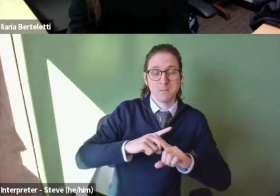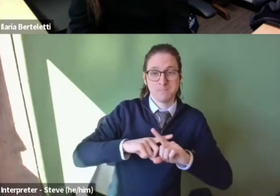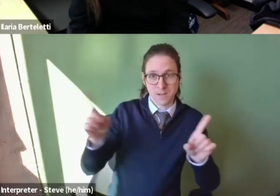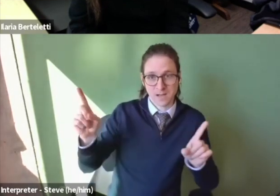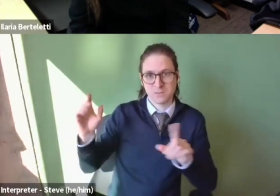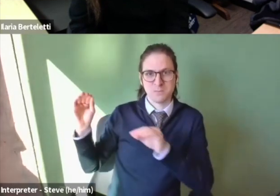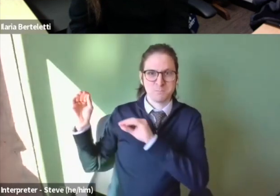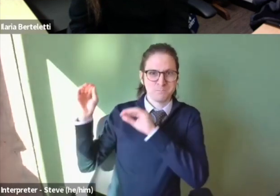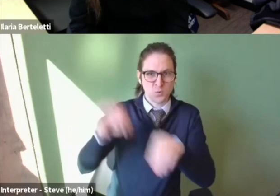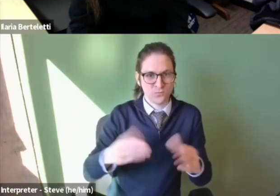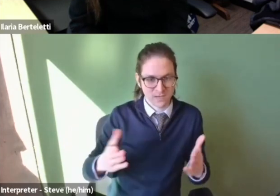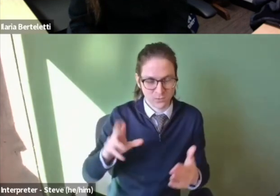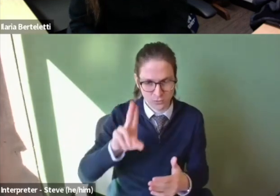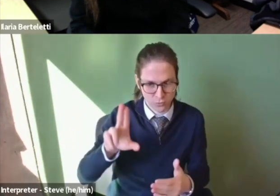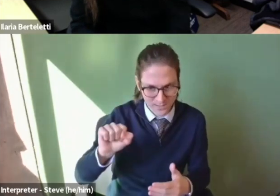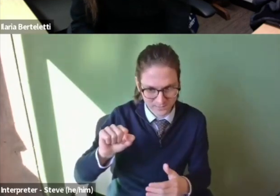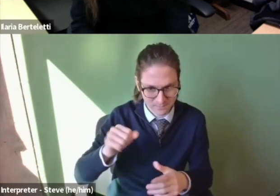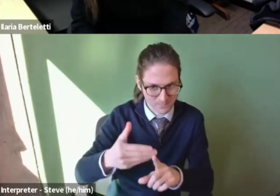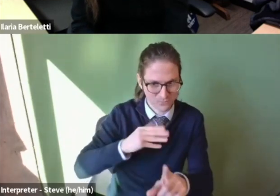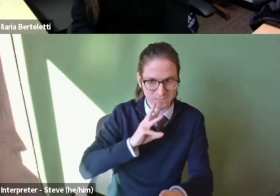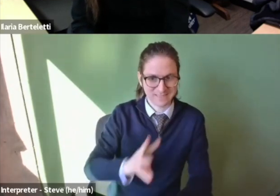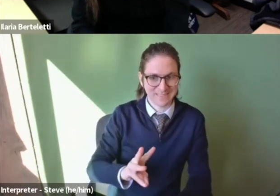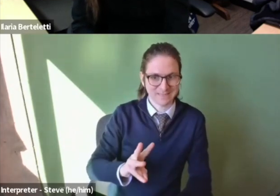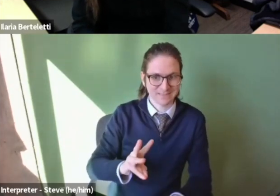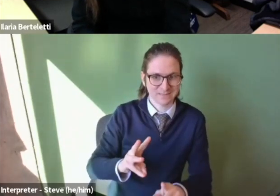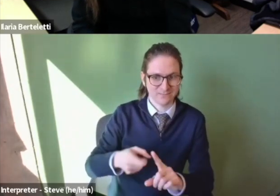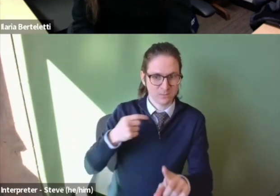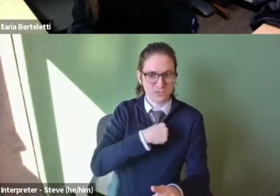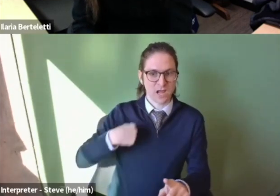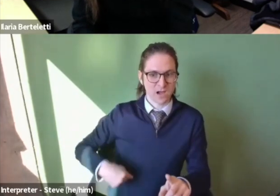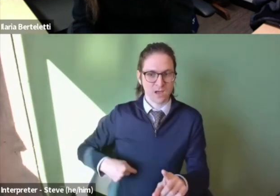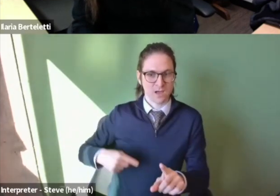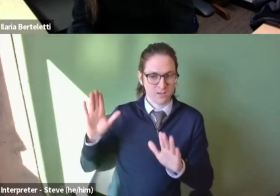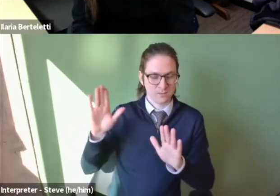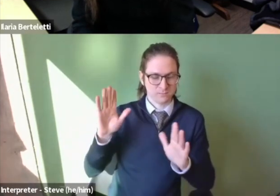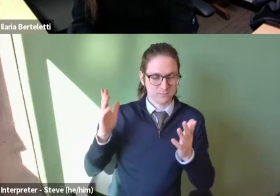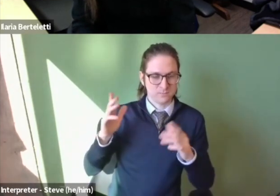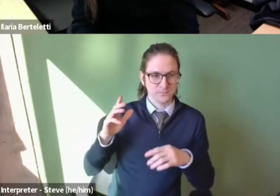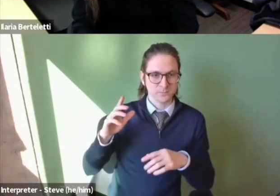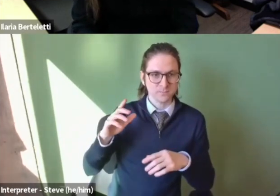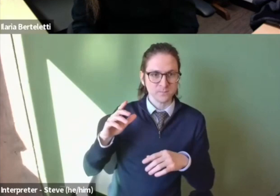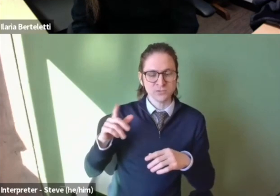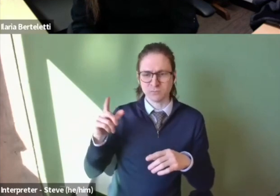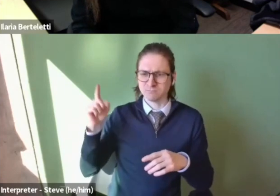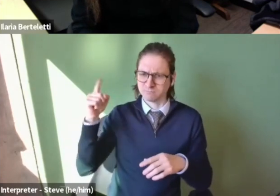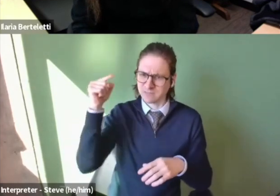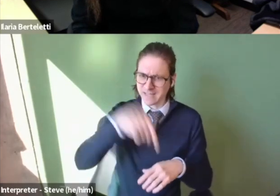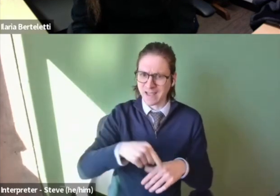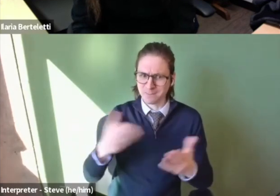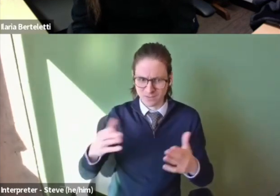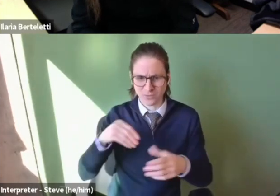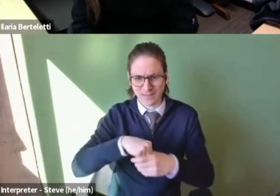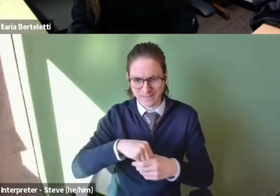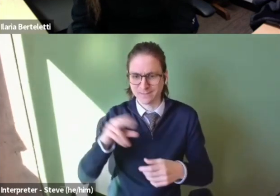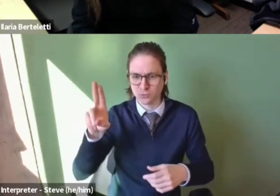before the age of 6, actually, in that study, right? And so they are, they're in American schools, but they're being raised by